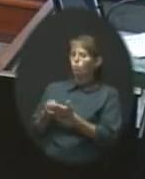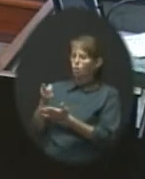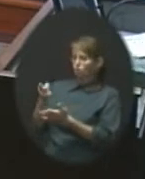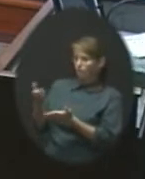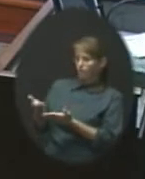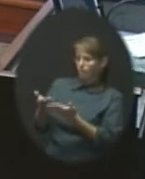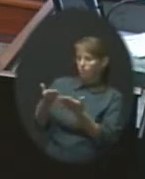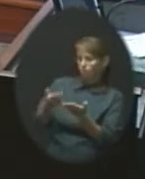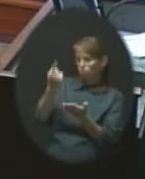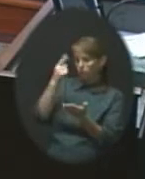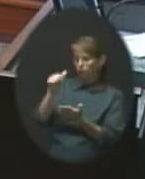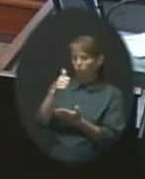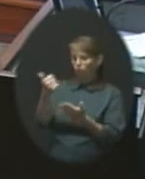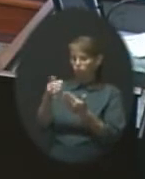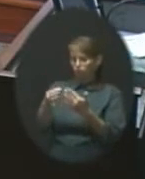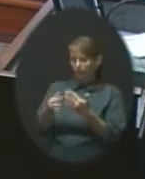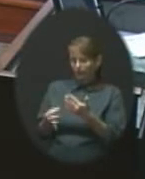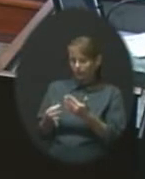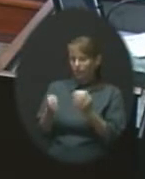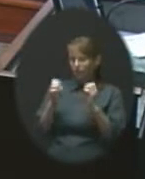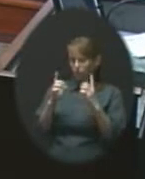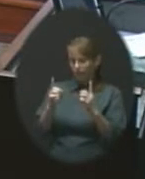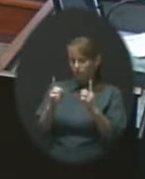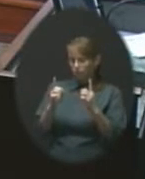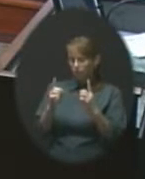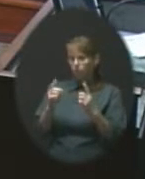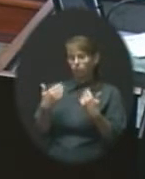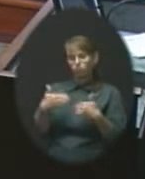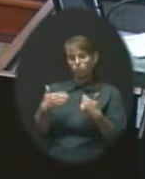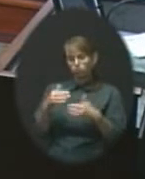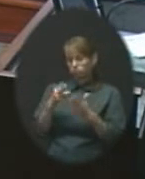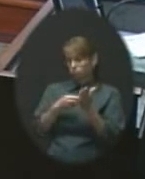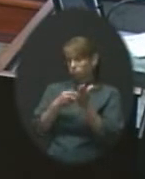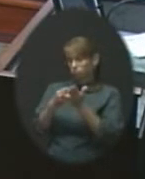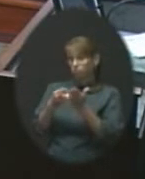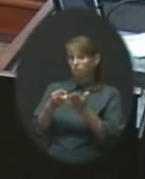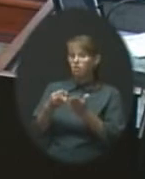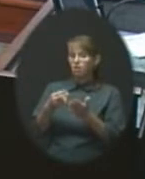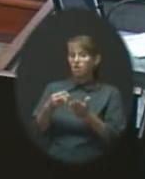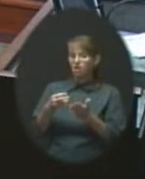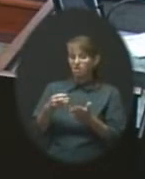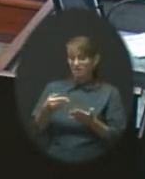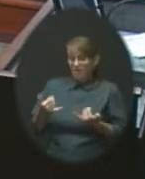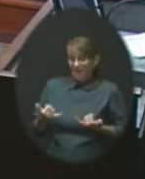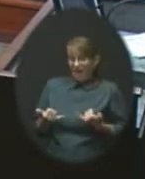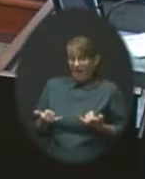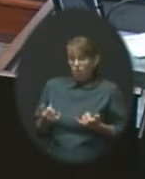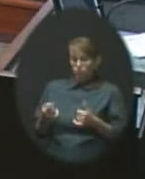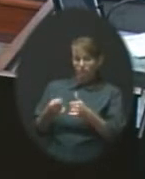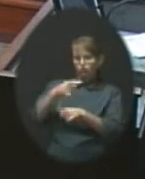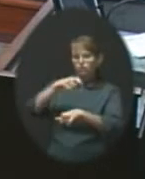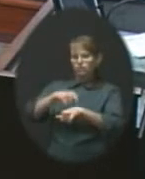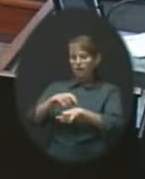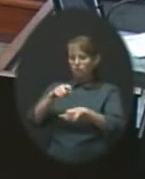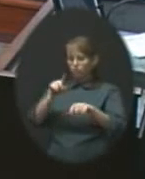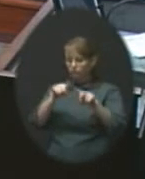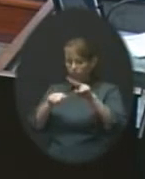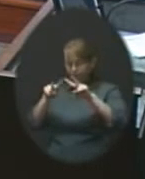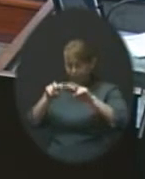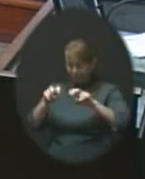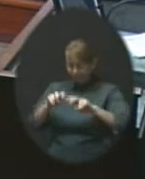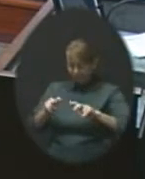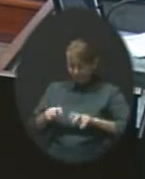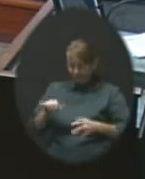for alternative education, which, frankly, this is the first time that we really looked at this. As a district, everything has been here,